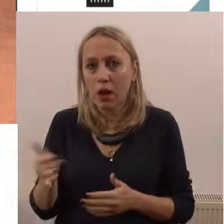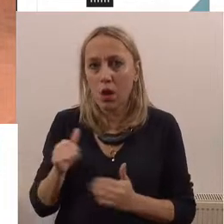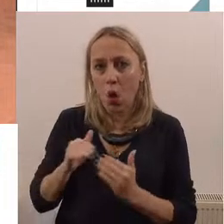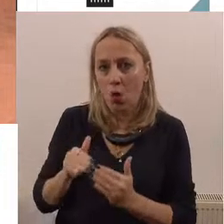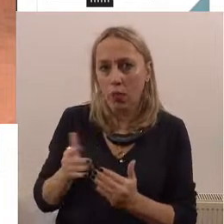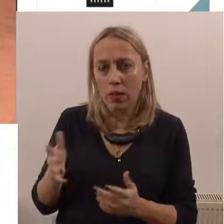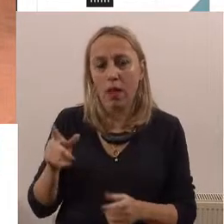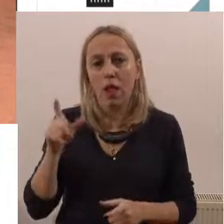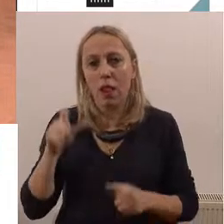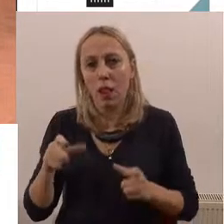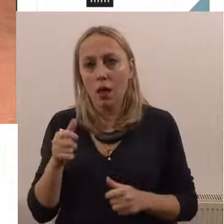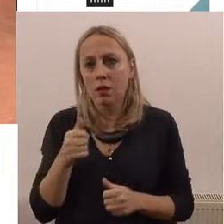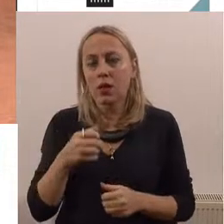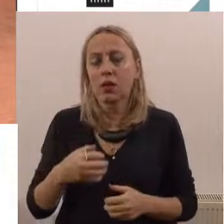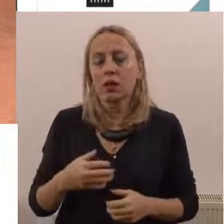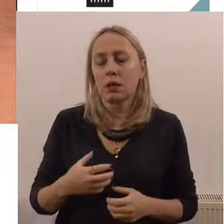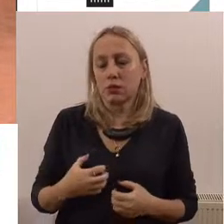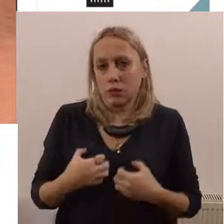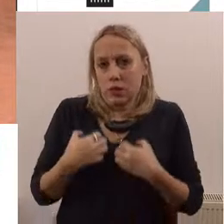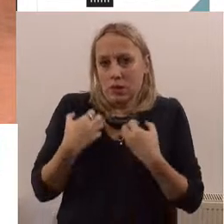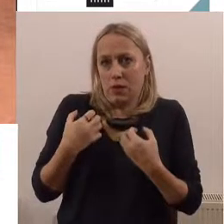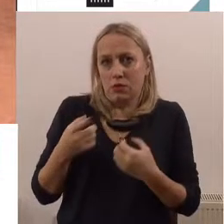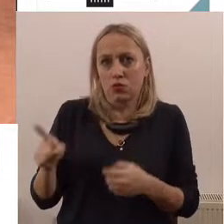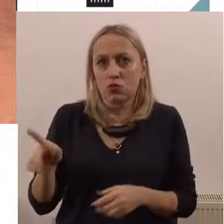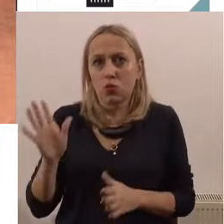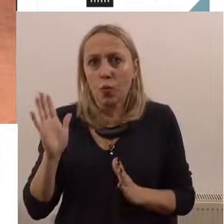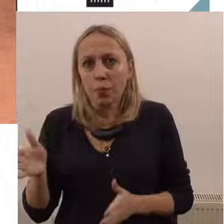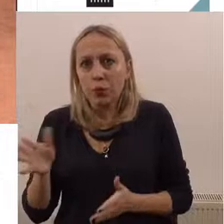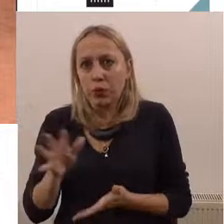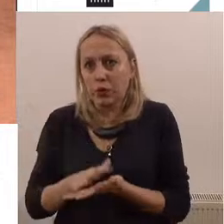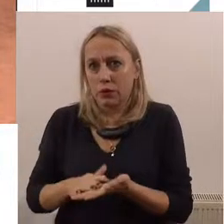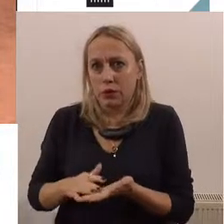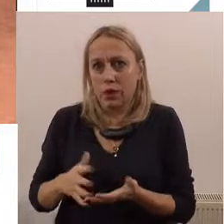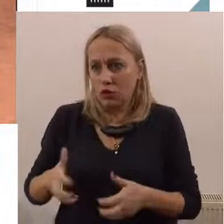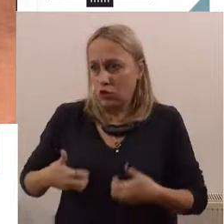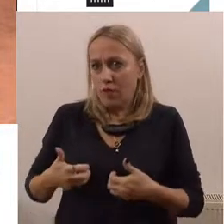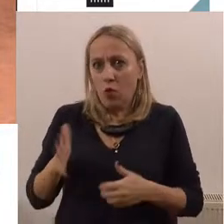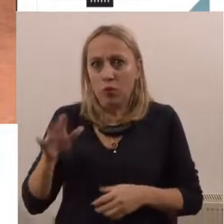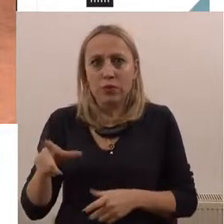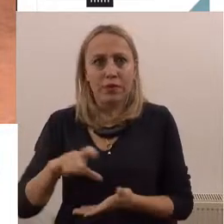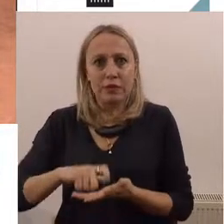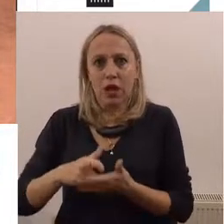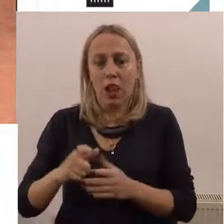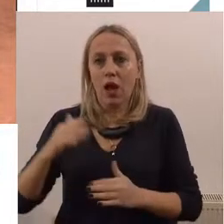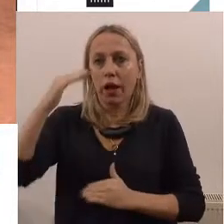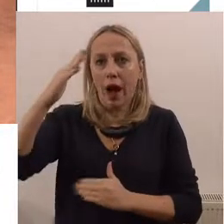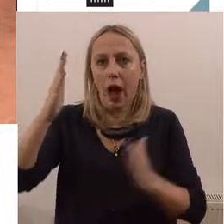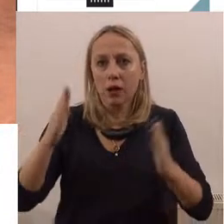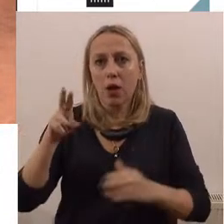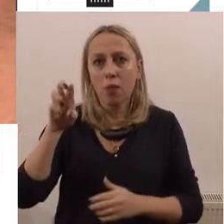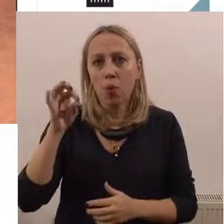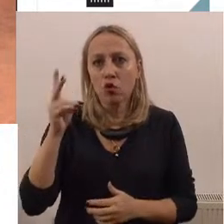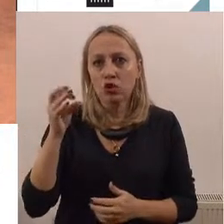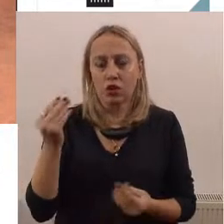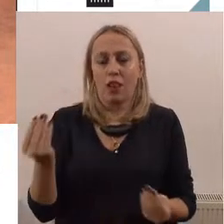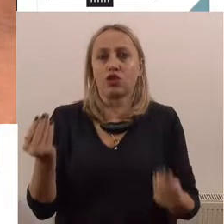staff. They didn't know how to work with guide dogs. They were afraid to